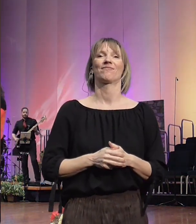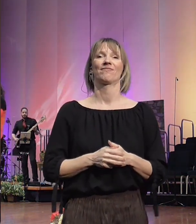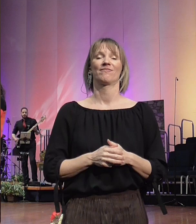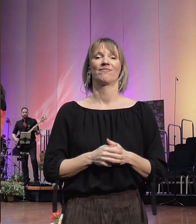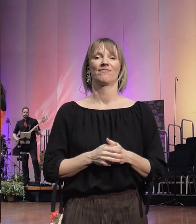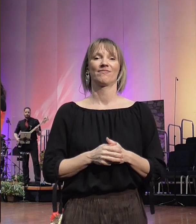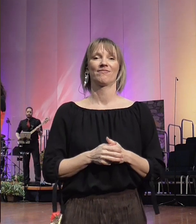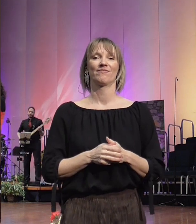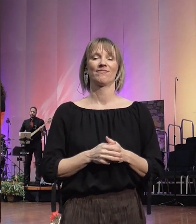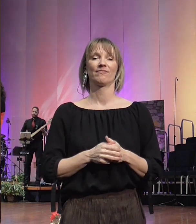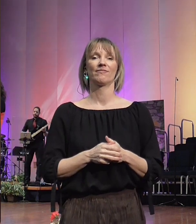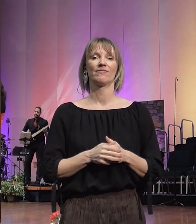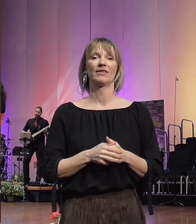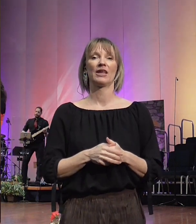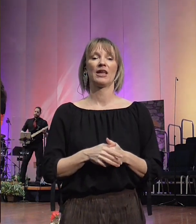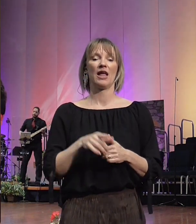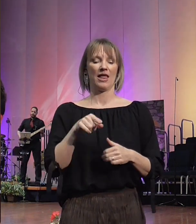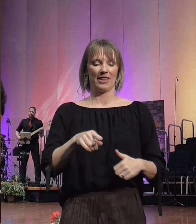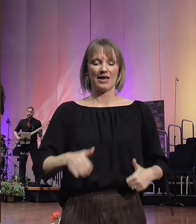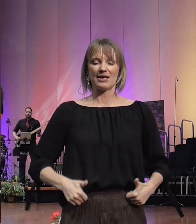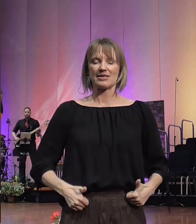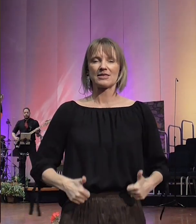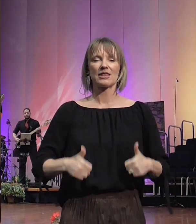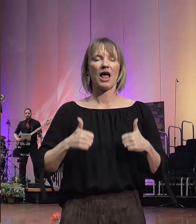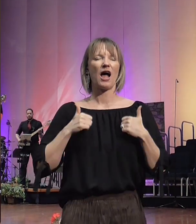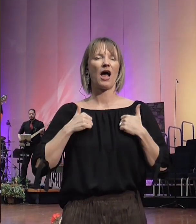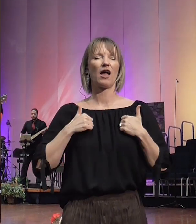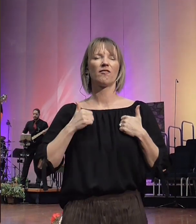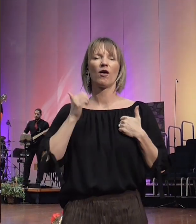Gonna take in this life